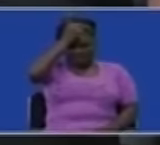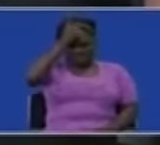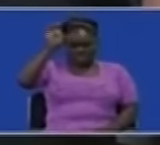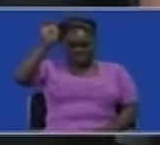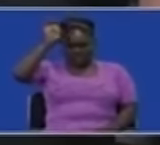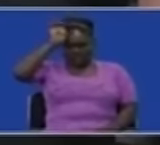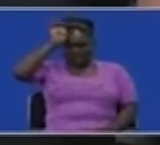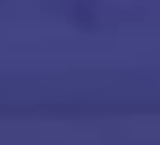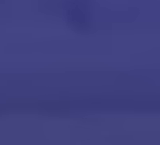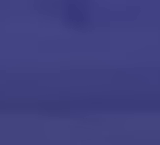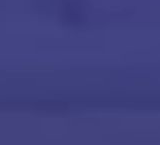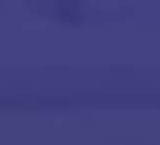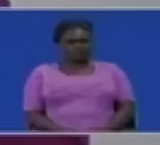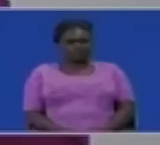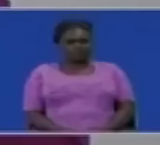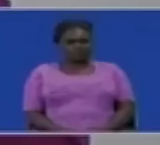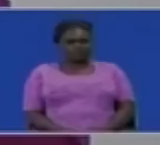County.